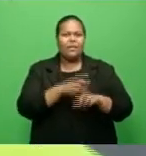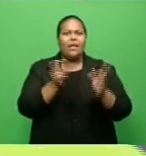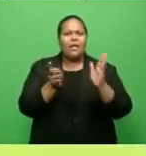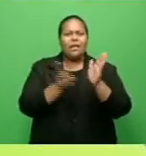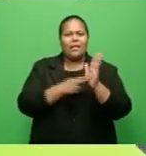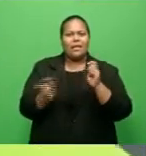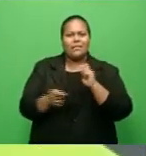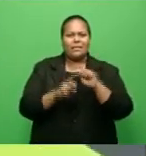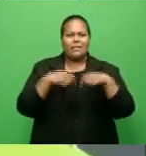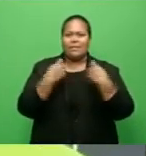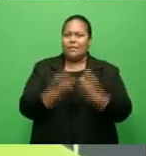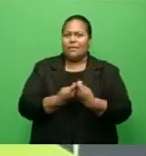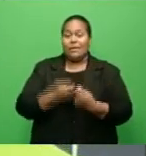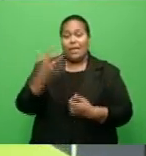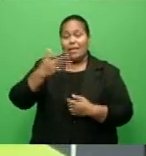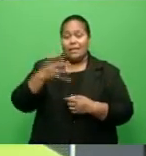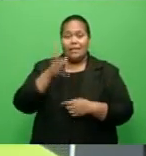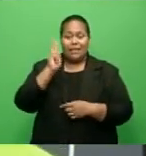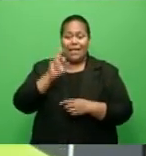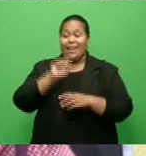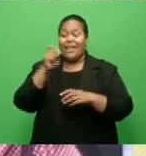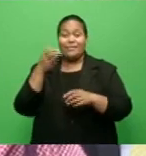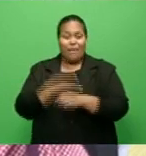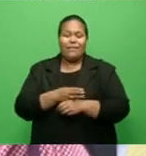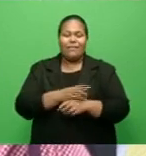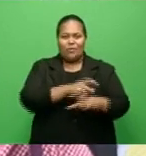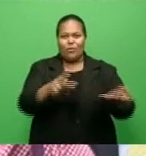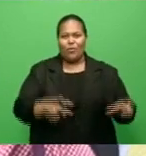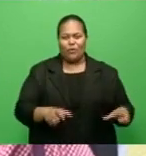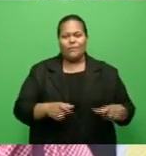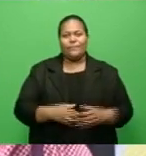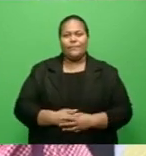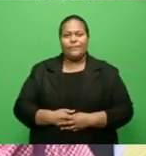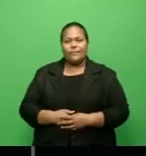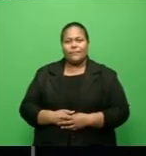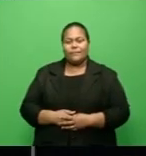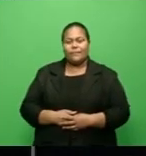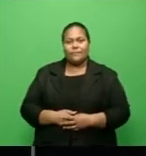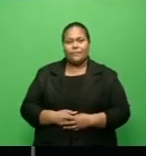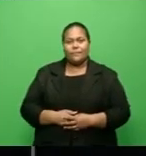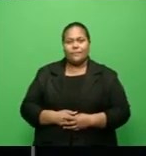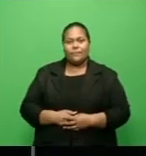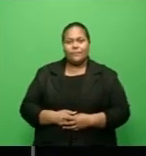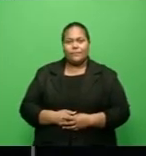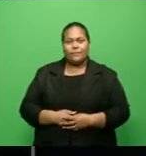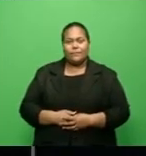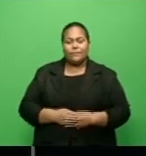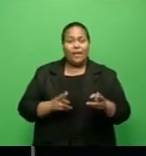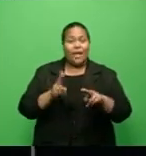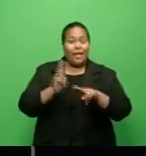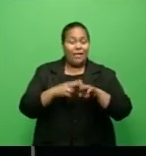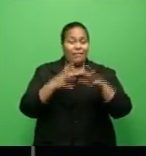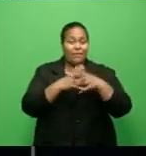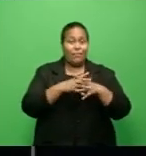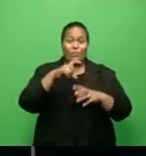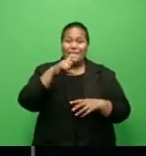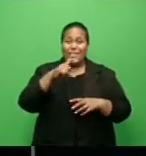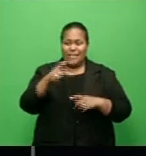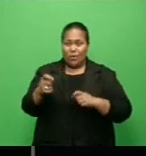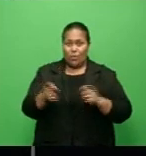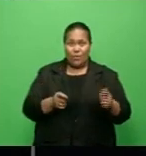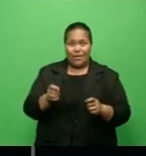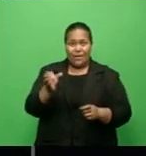it with his client. Maya was granted bail and told to turn in his passport. Maya is understood to have been offered a 3-year contract by